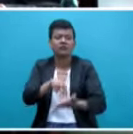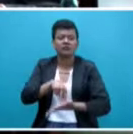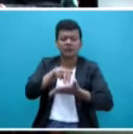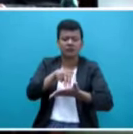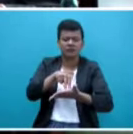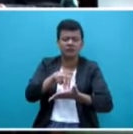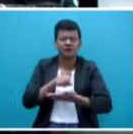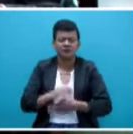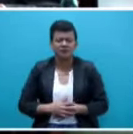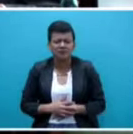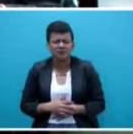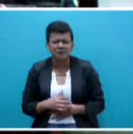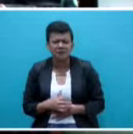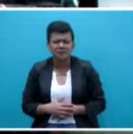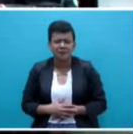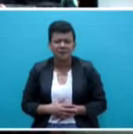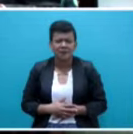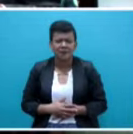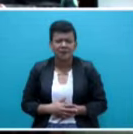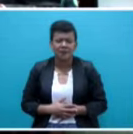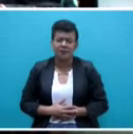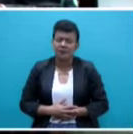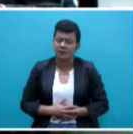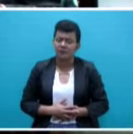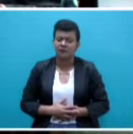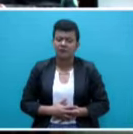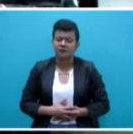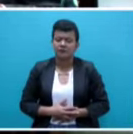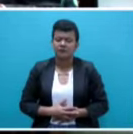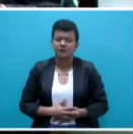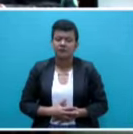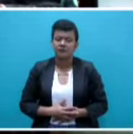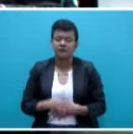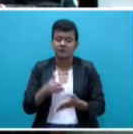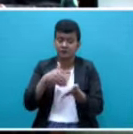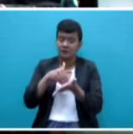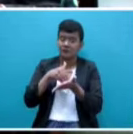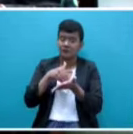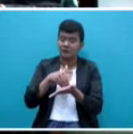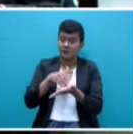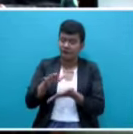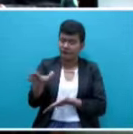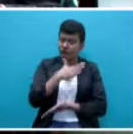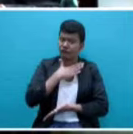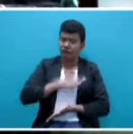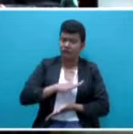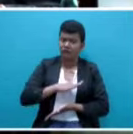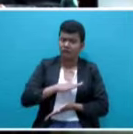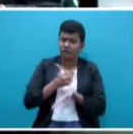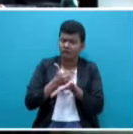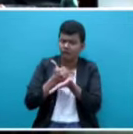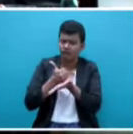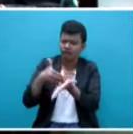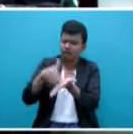all honourable members to approve the motion before this August House, and I thank you for this opportunity to move this motion, Mr.